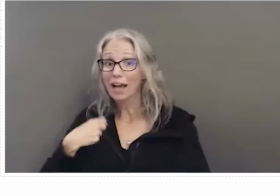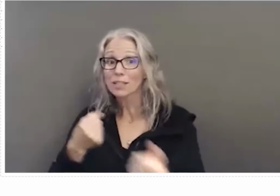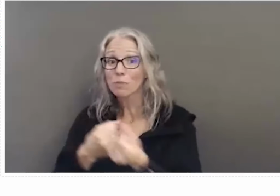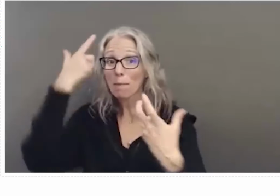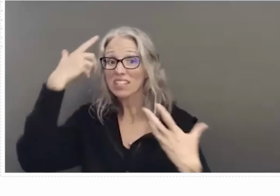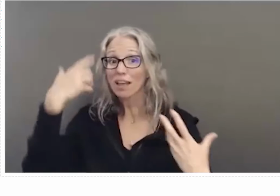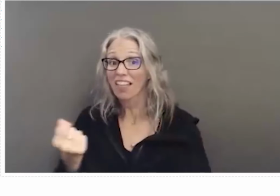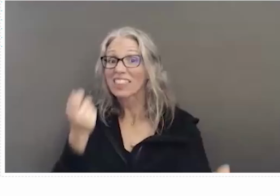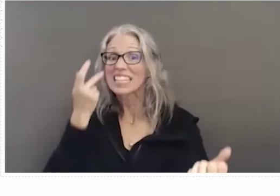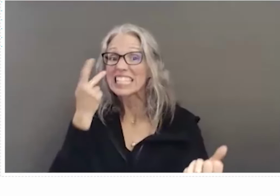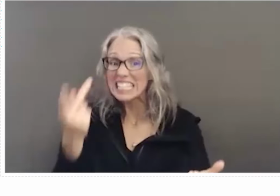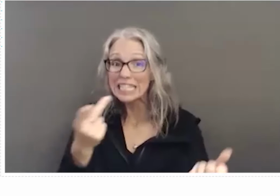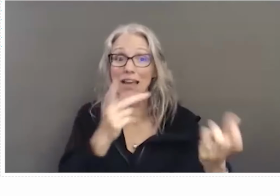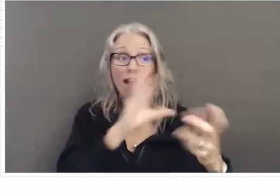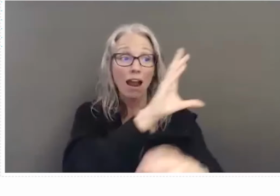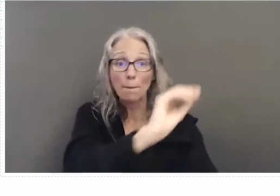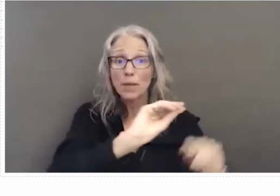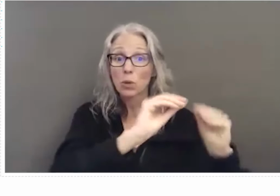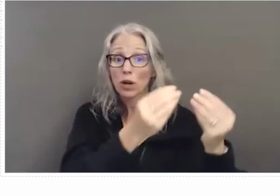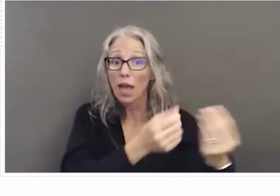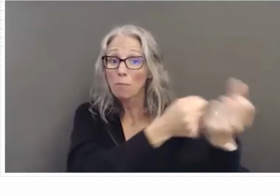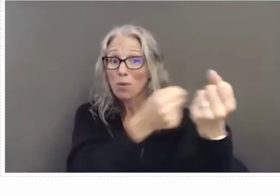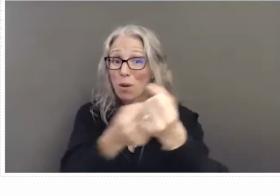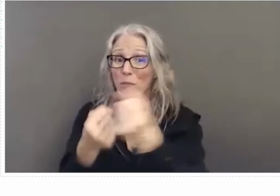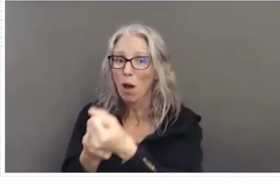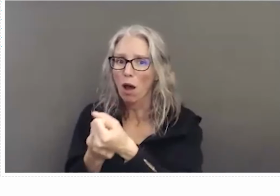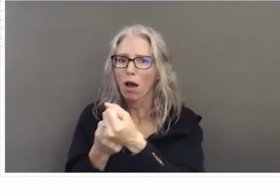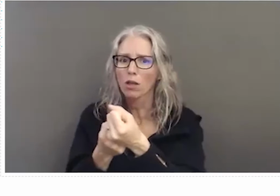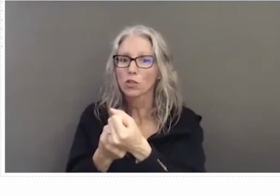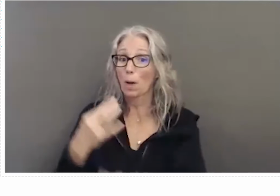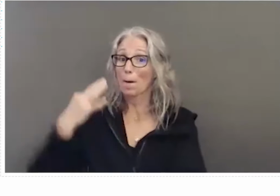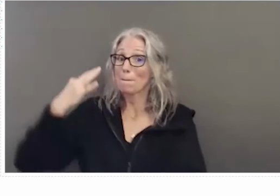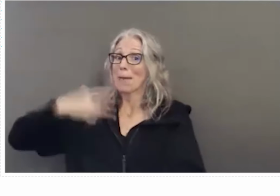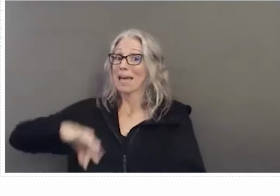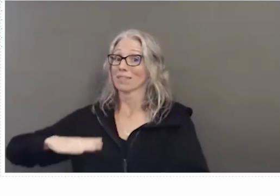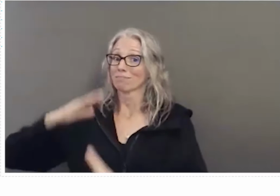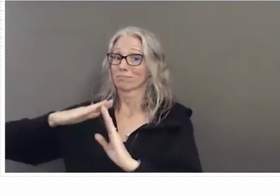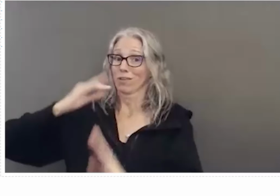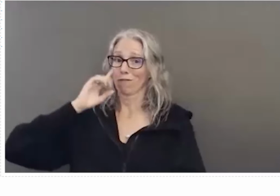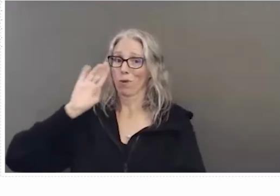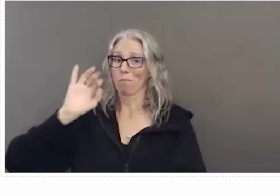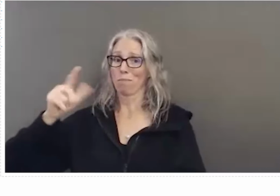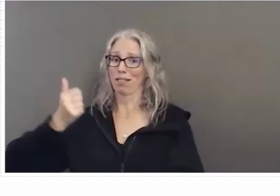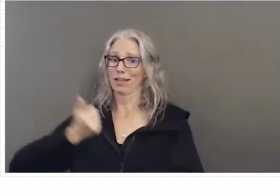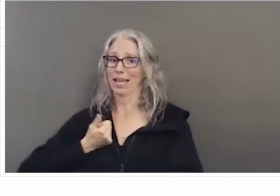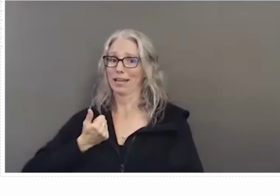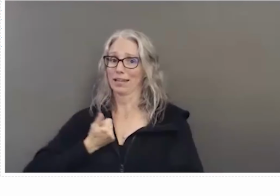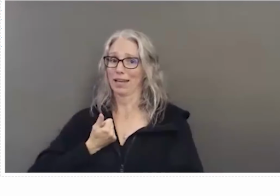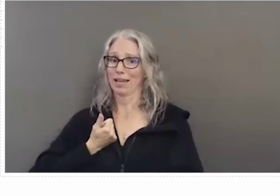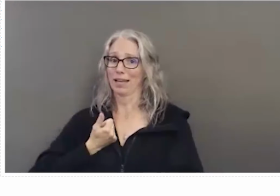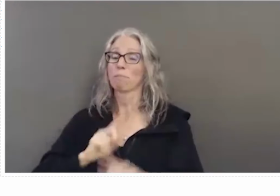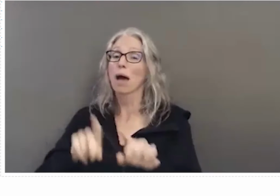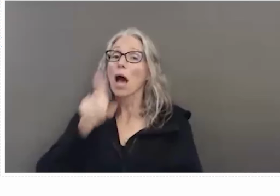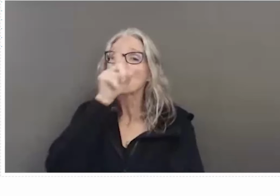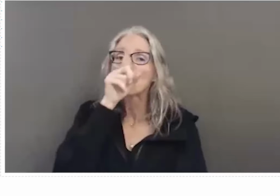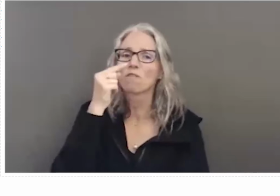Great, thank you for that example. It's really helpful. I'm going to ask Carly a quick question, and then not quick. I'm going to ask Carly